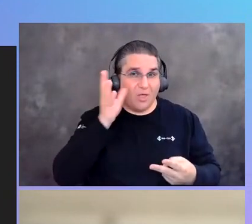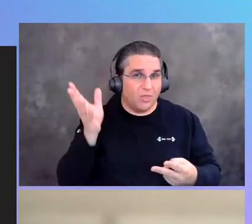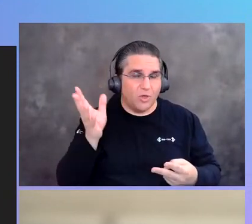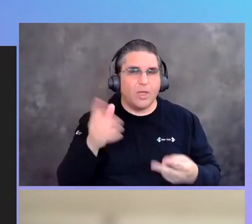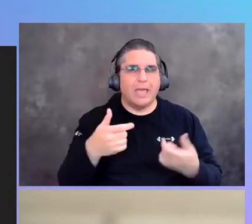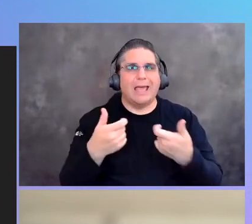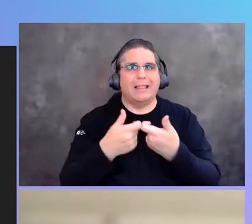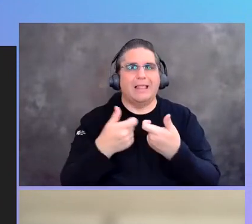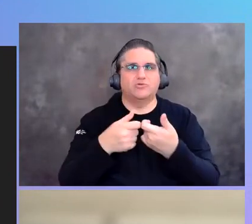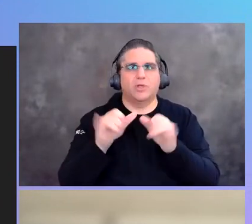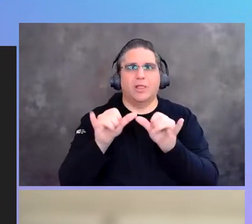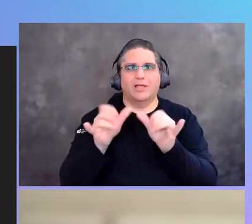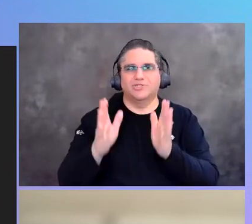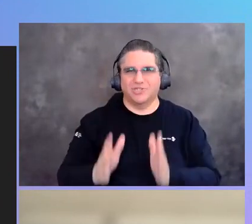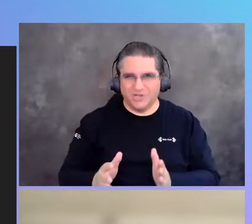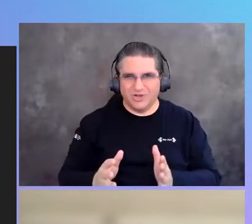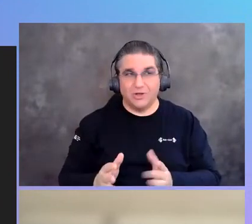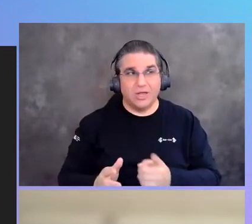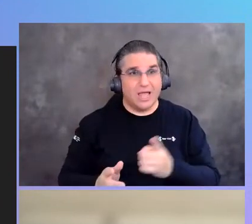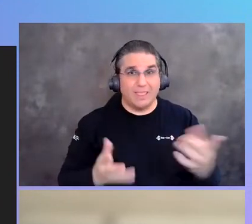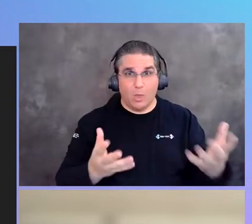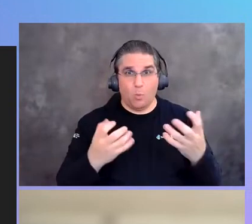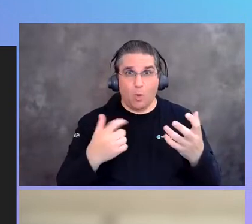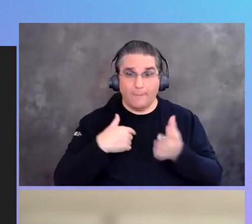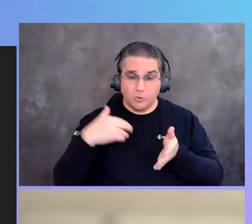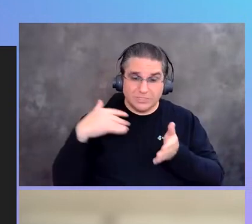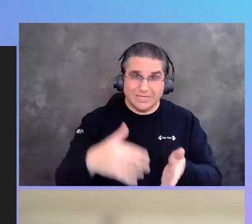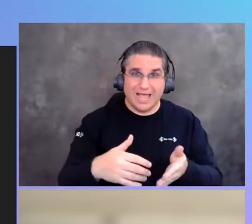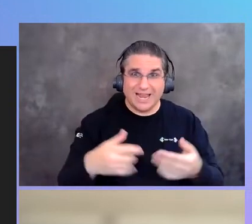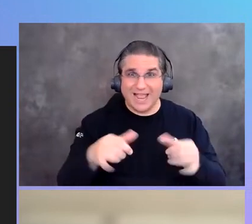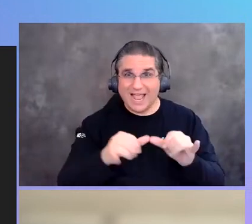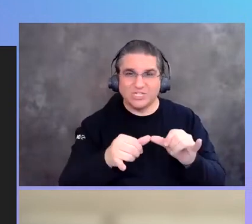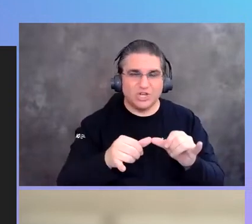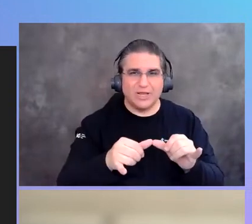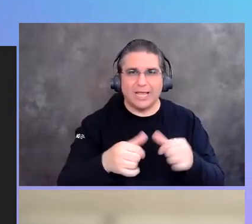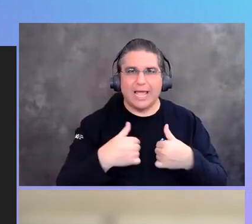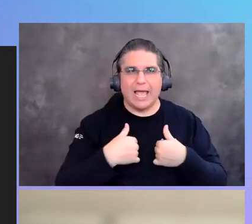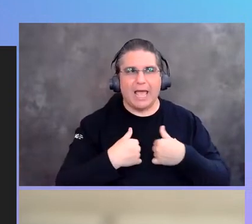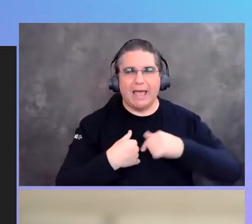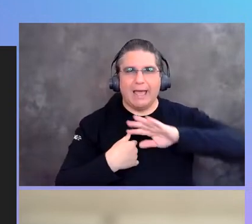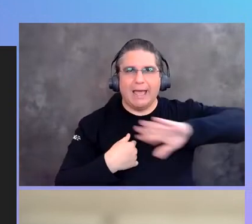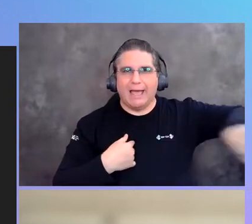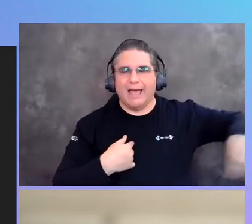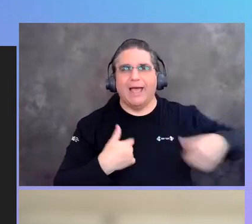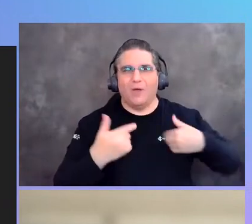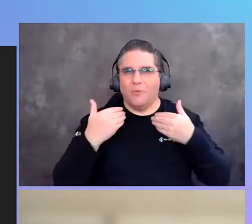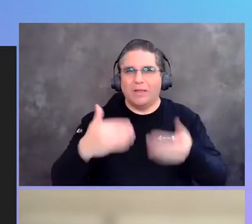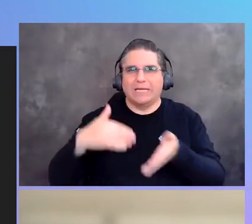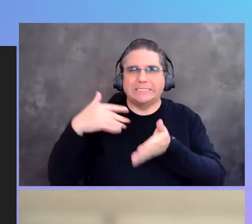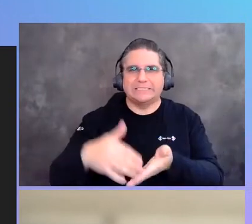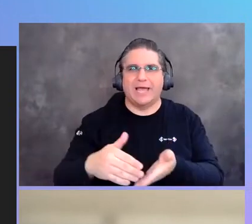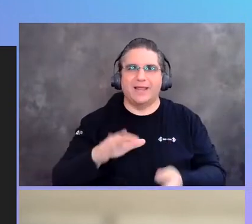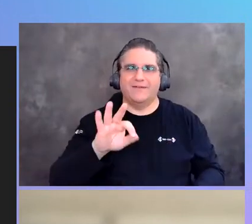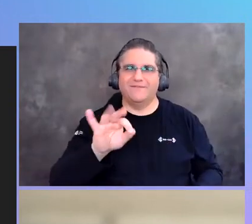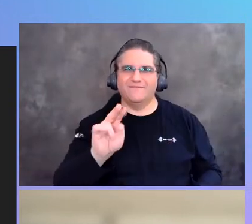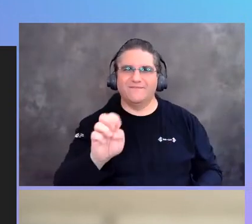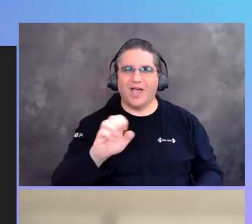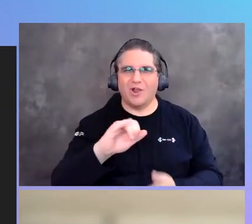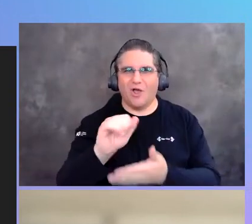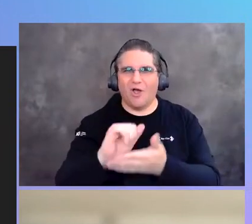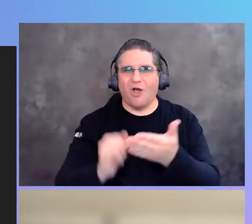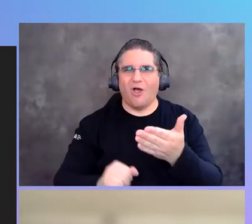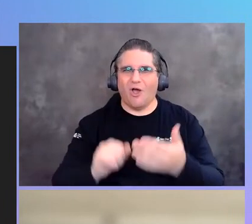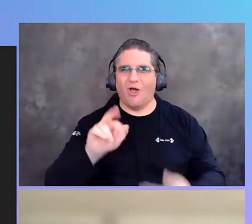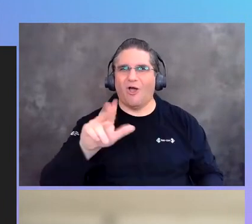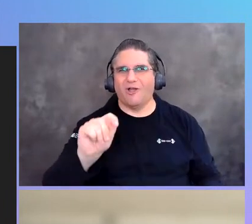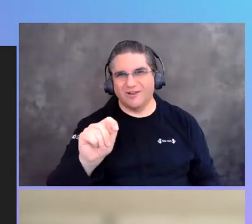proper subject. I went on and did fine art, much to the dismay of my family. However, I had a talent for